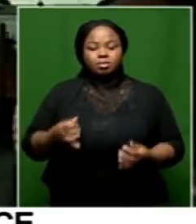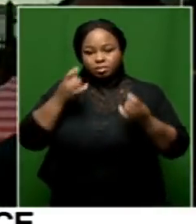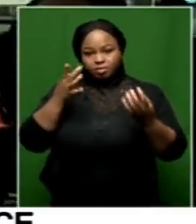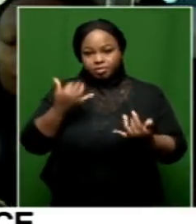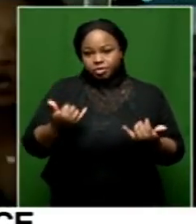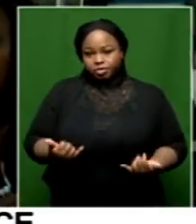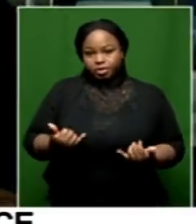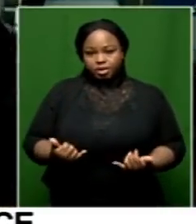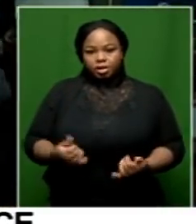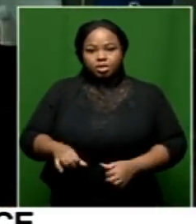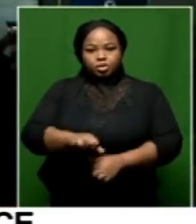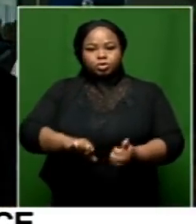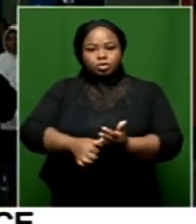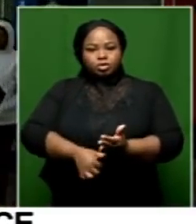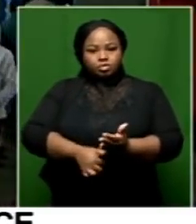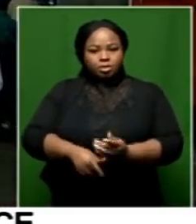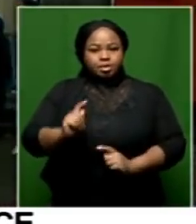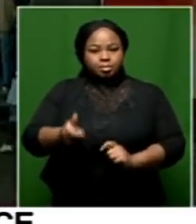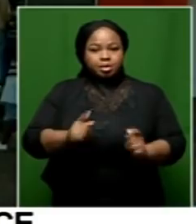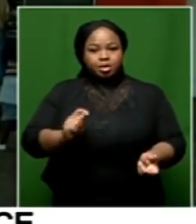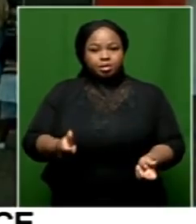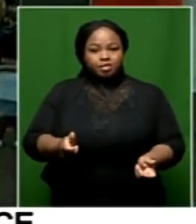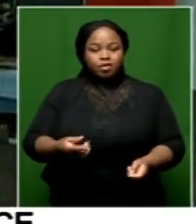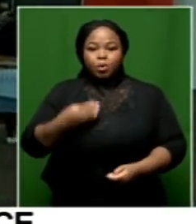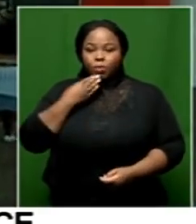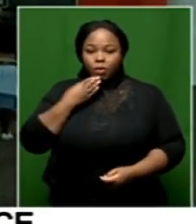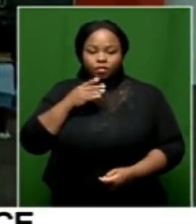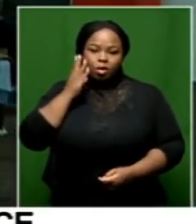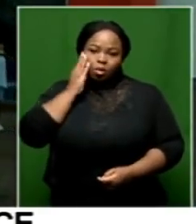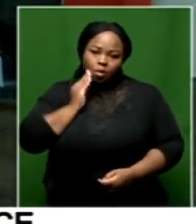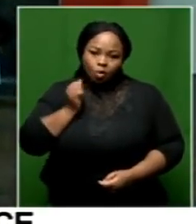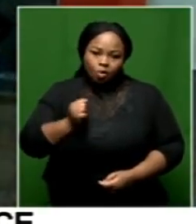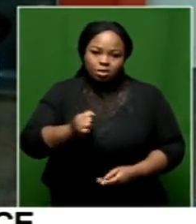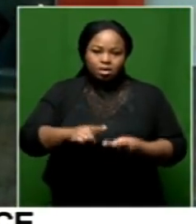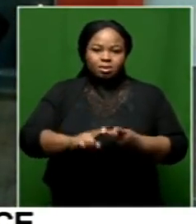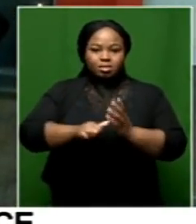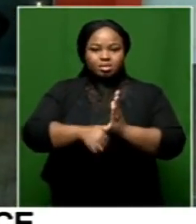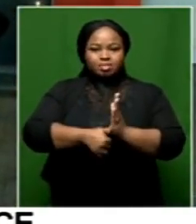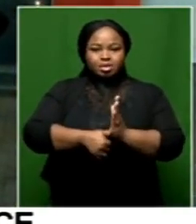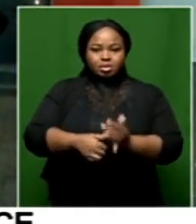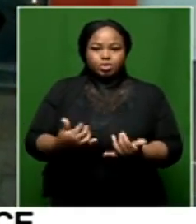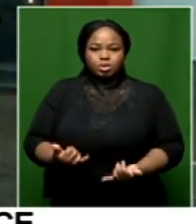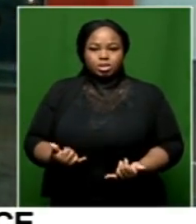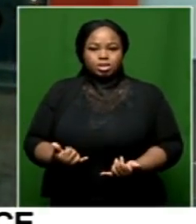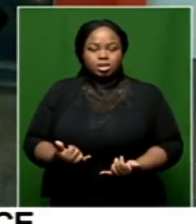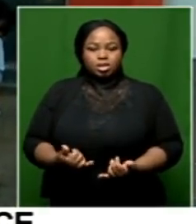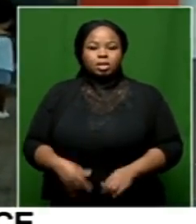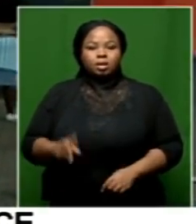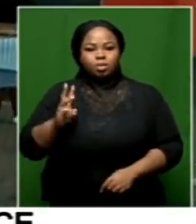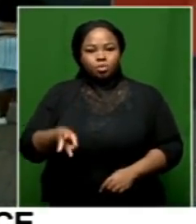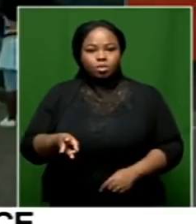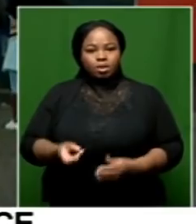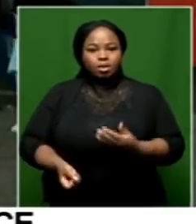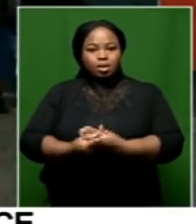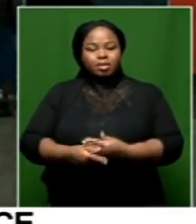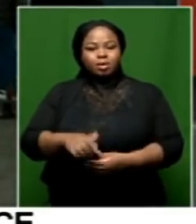today, the social grants that are being paid out, the old age grants as well as the disability grants, these payouts will only be